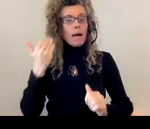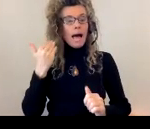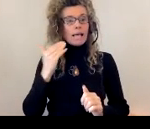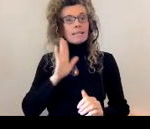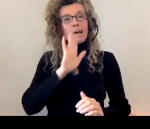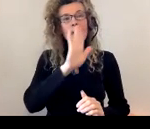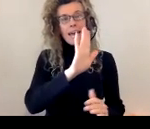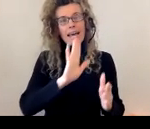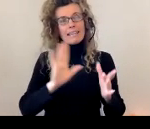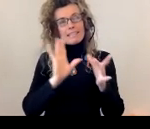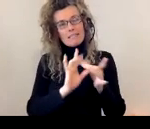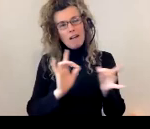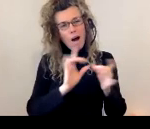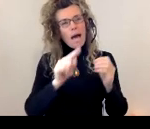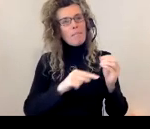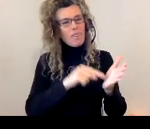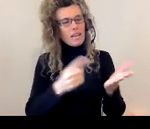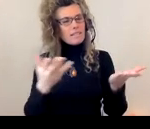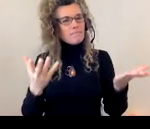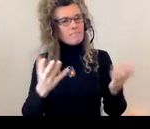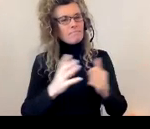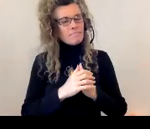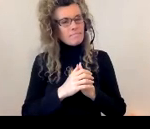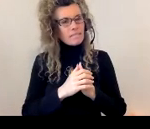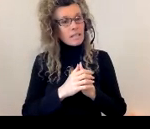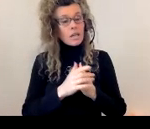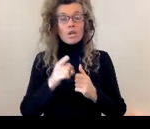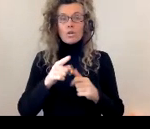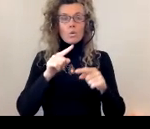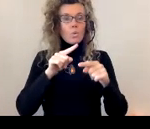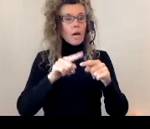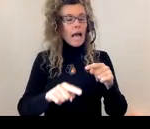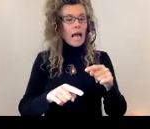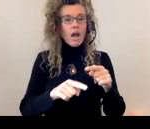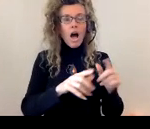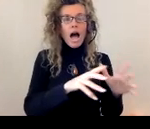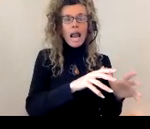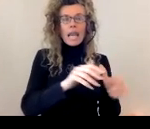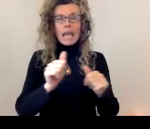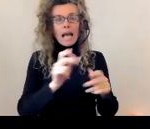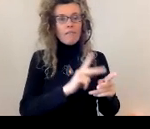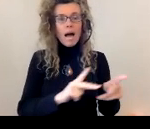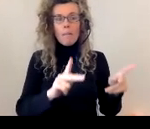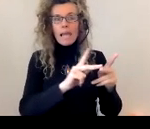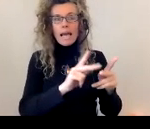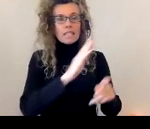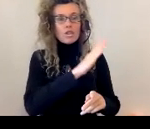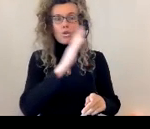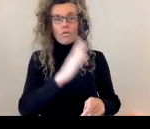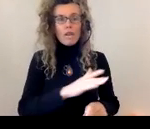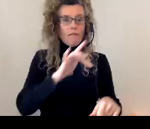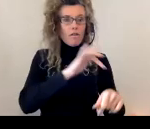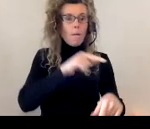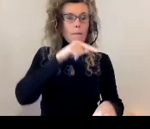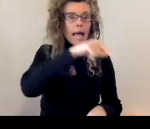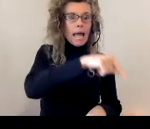very profound, is this: you cannot leave a place where you've never been. So what would it